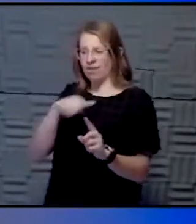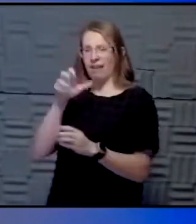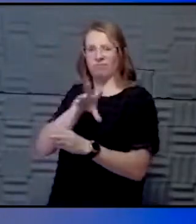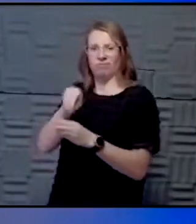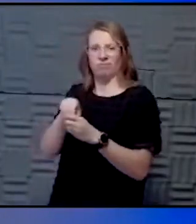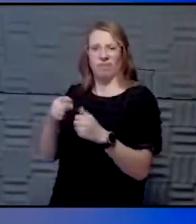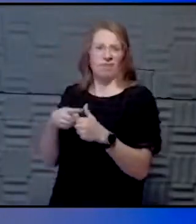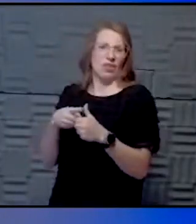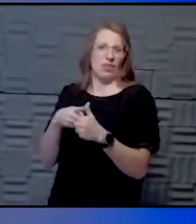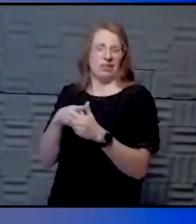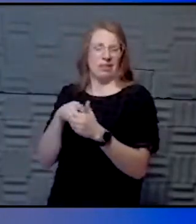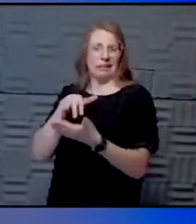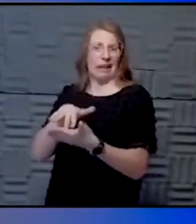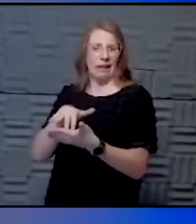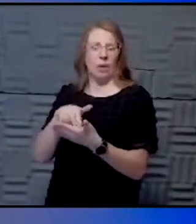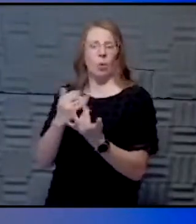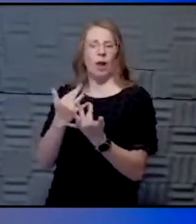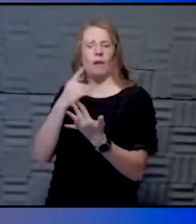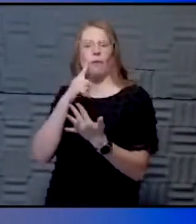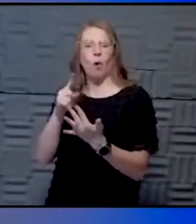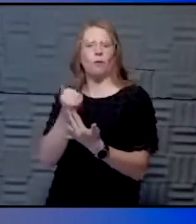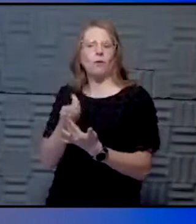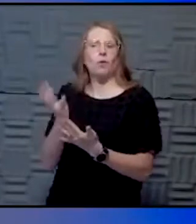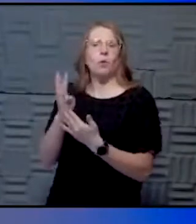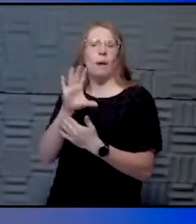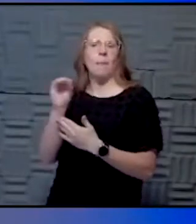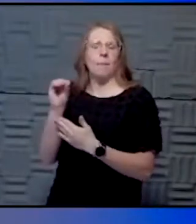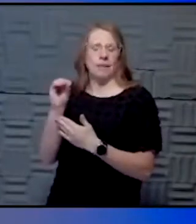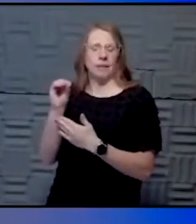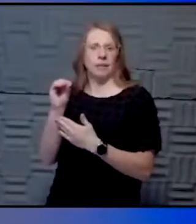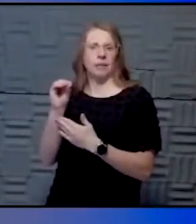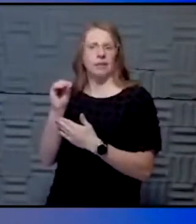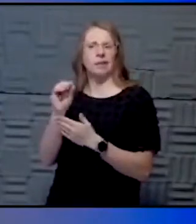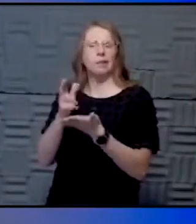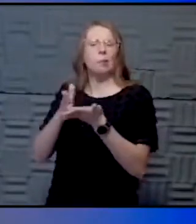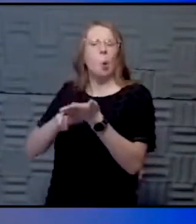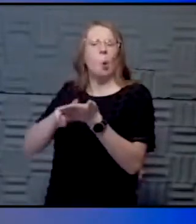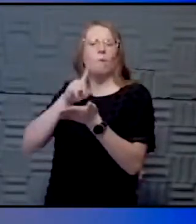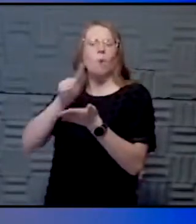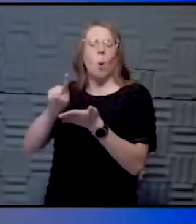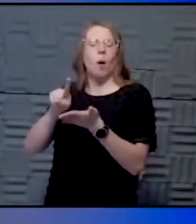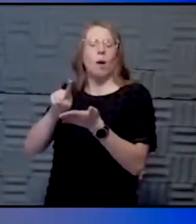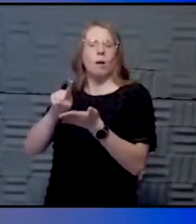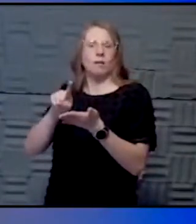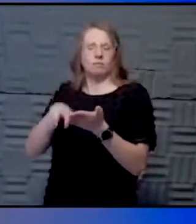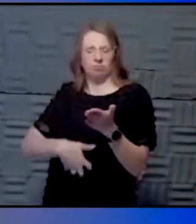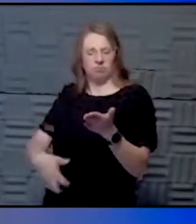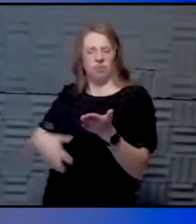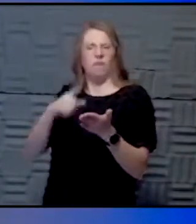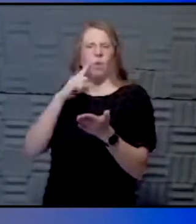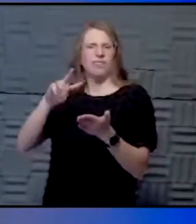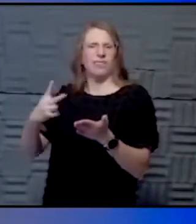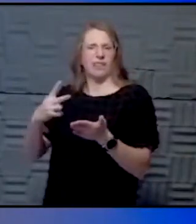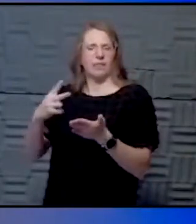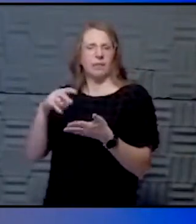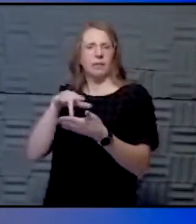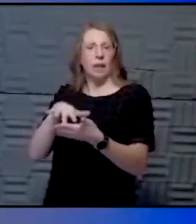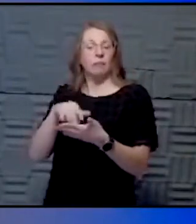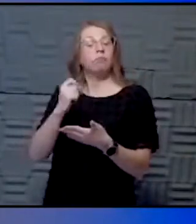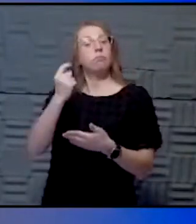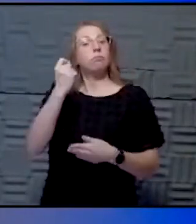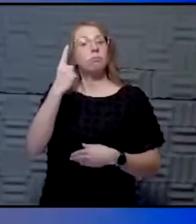study. So we are still waiting for a few of the companies to enroll pregnant women in the secondary studies. But what we do know is